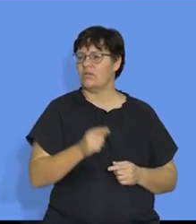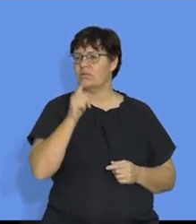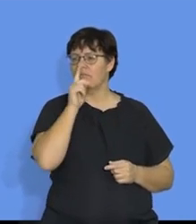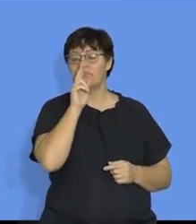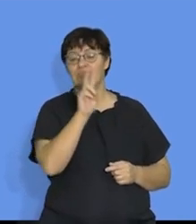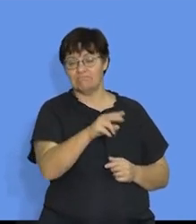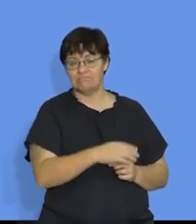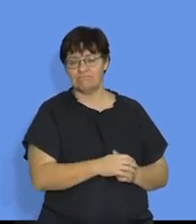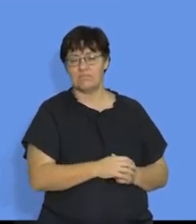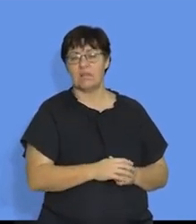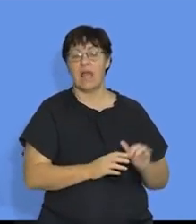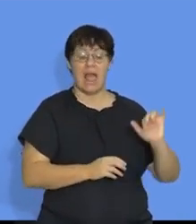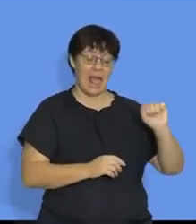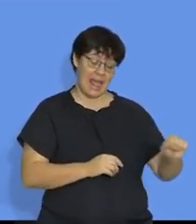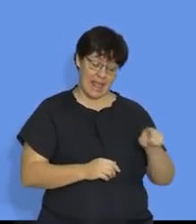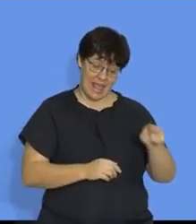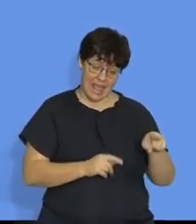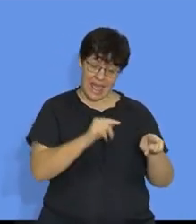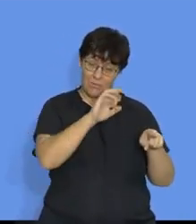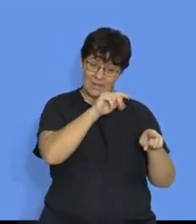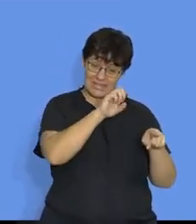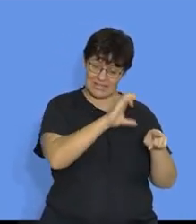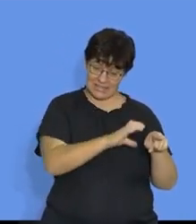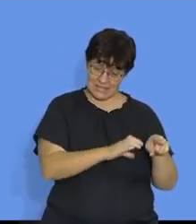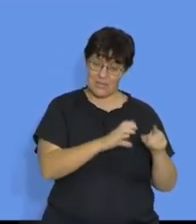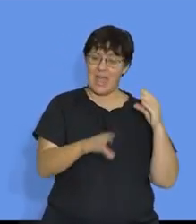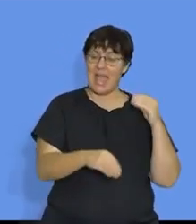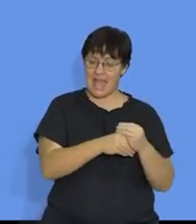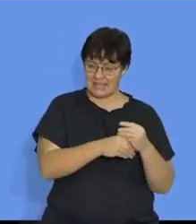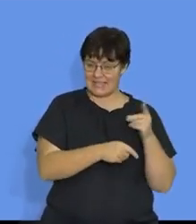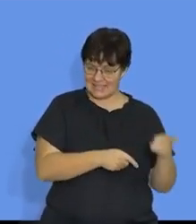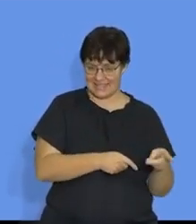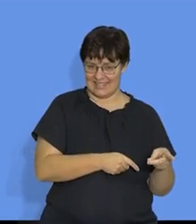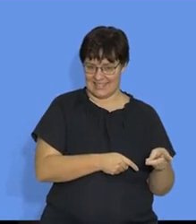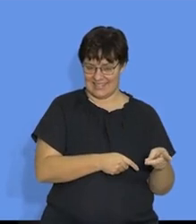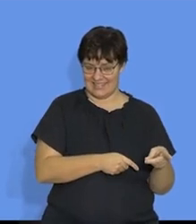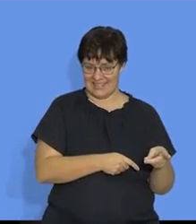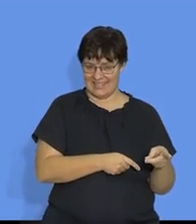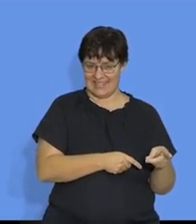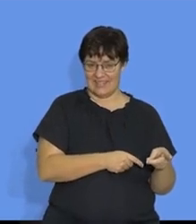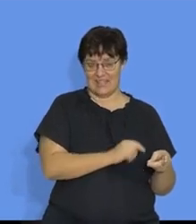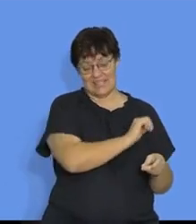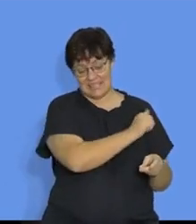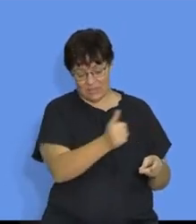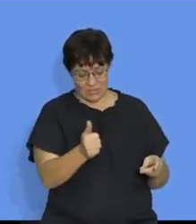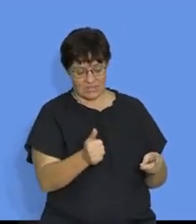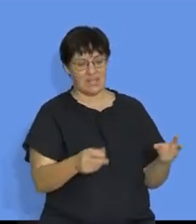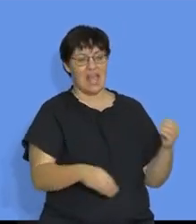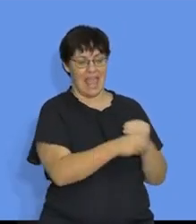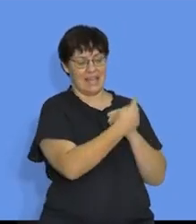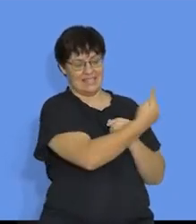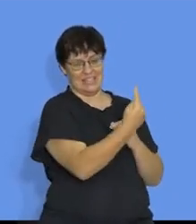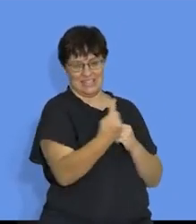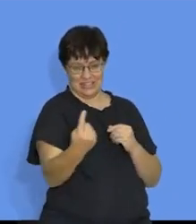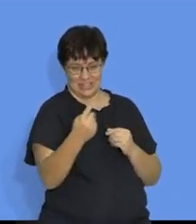watched earlier this lesson, we know that arithmetic series are adding the terms of an arithmetic sequence together.